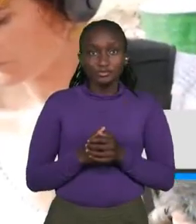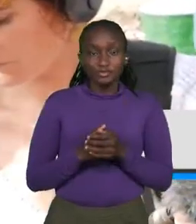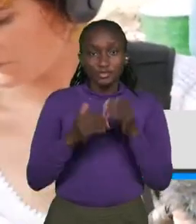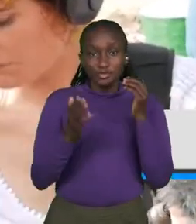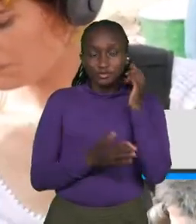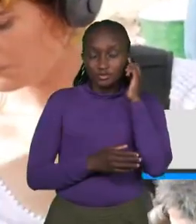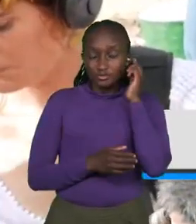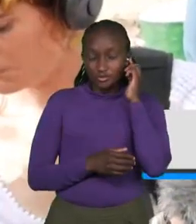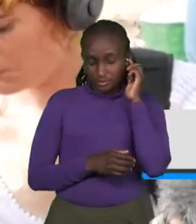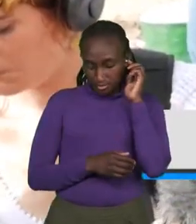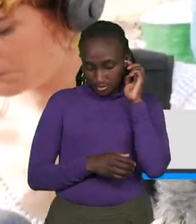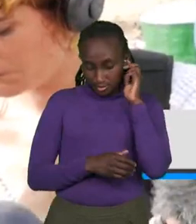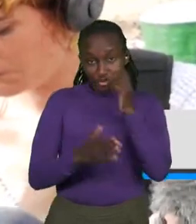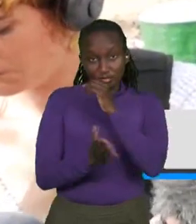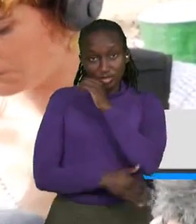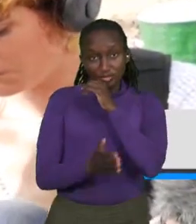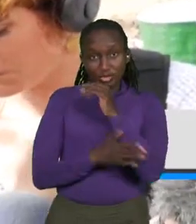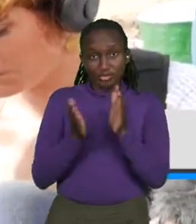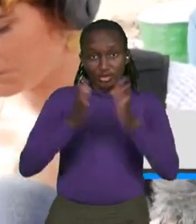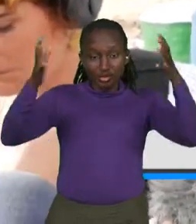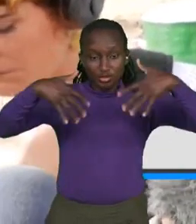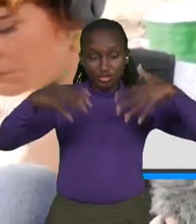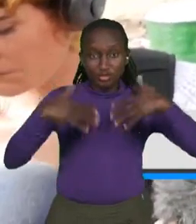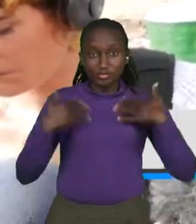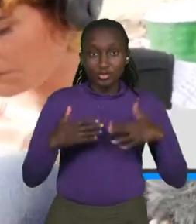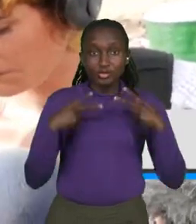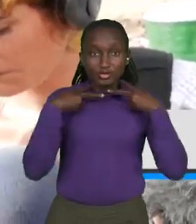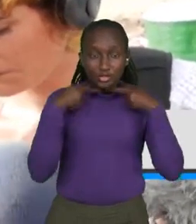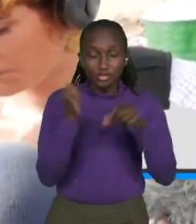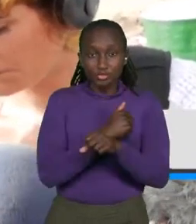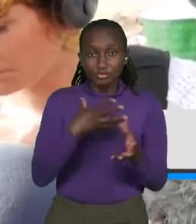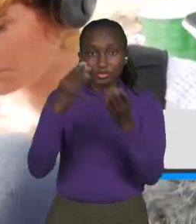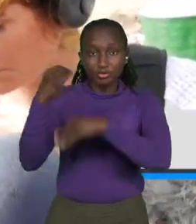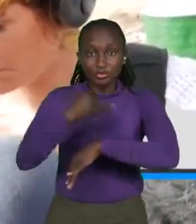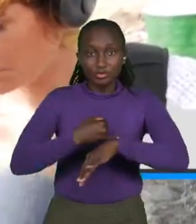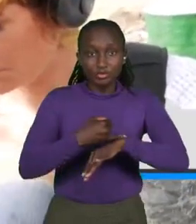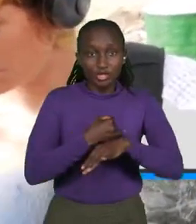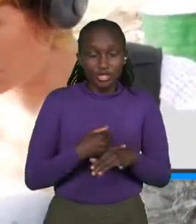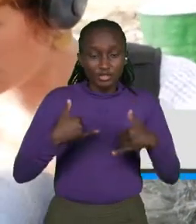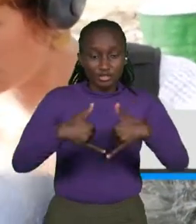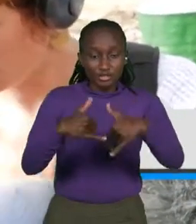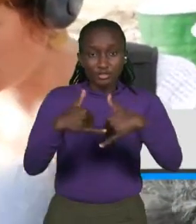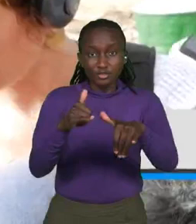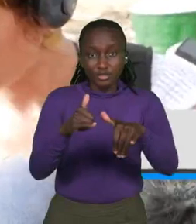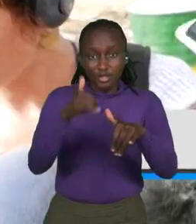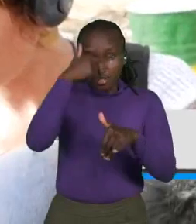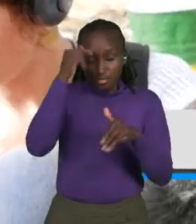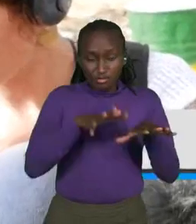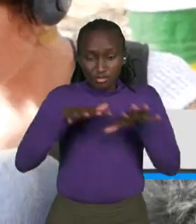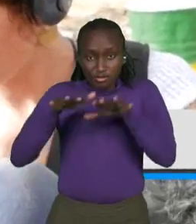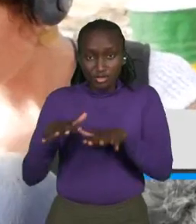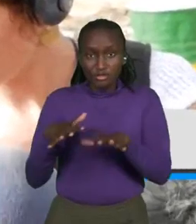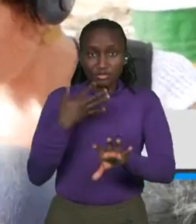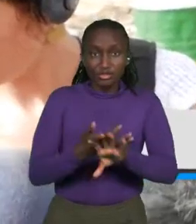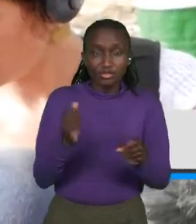Unfortunately, with the rain, these people were trapped on site. They could not reach the island. They certainly tried, but as the sea was quite rough, they